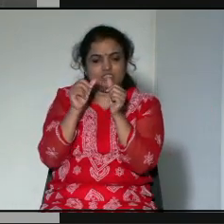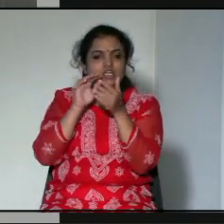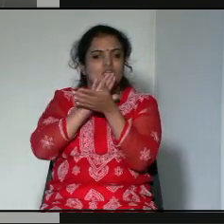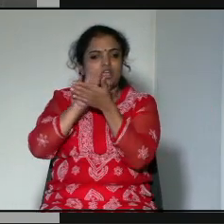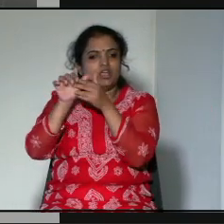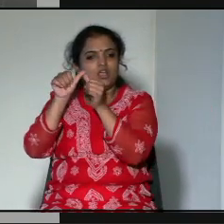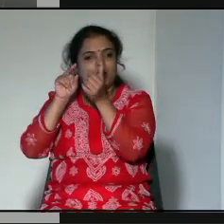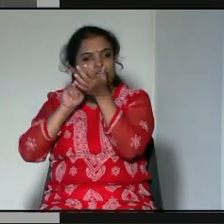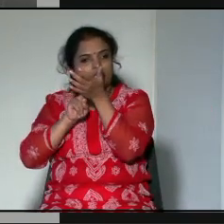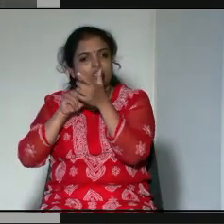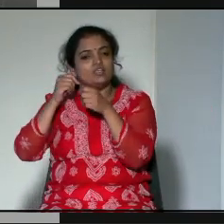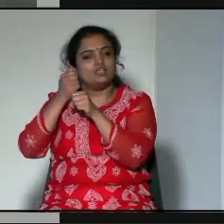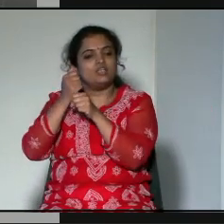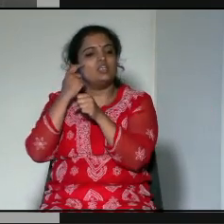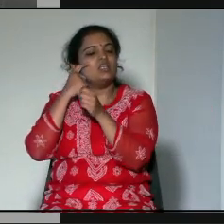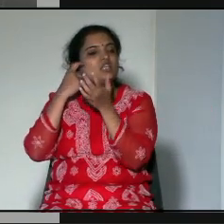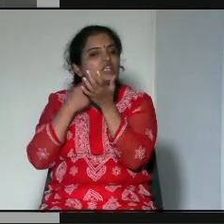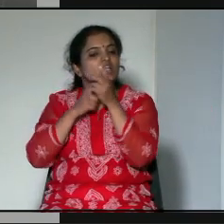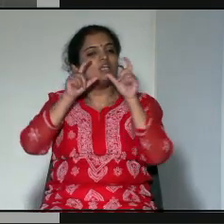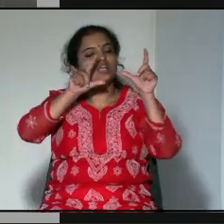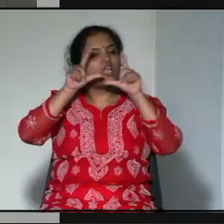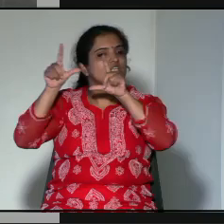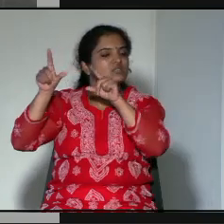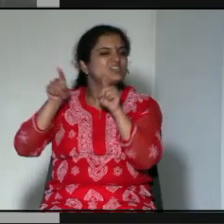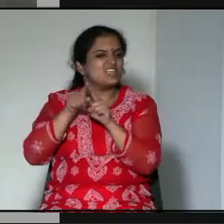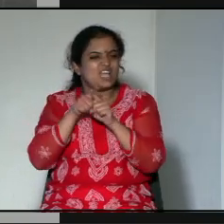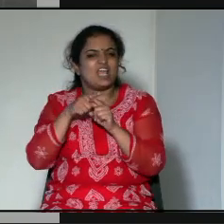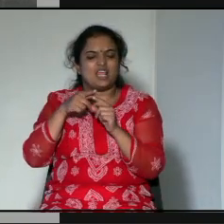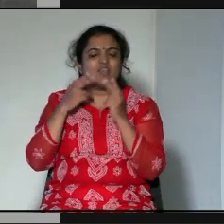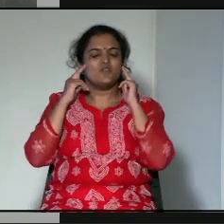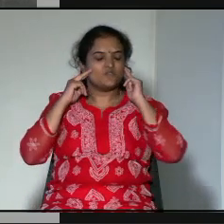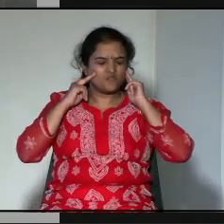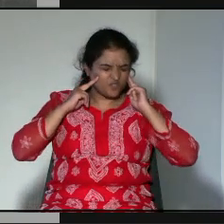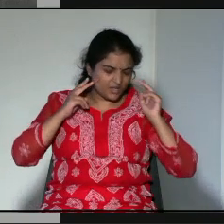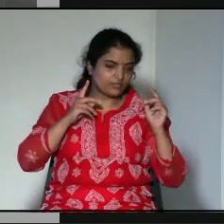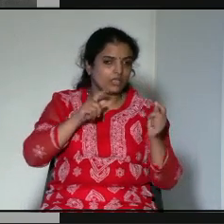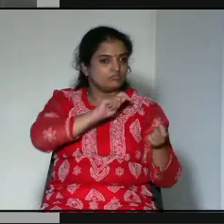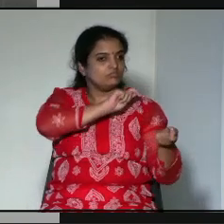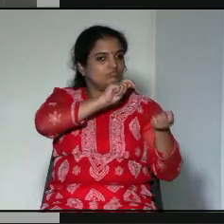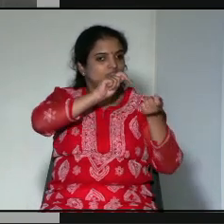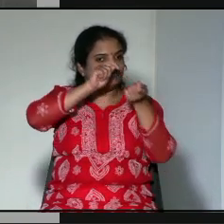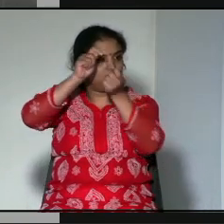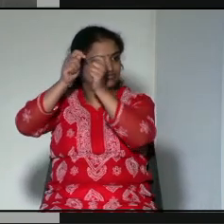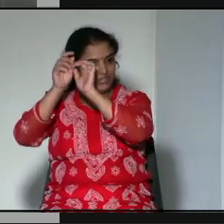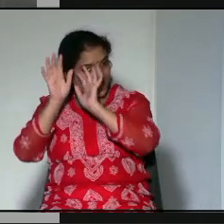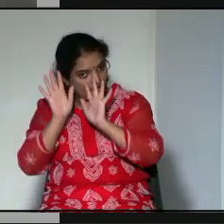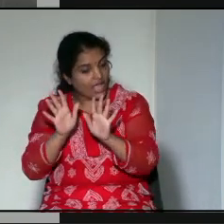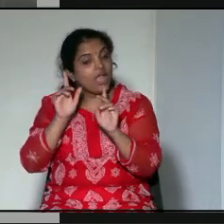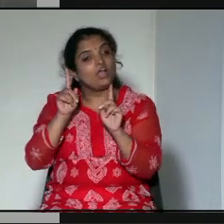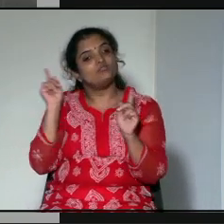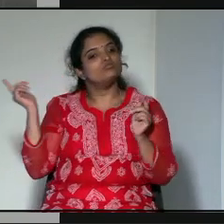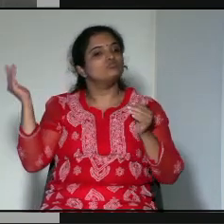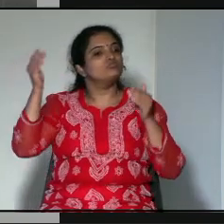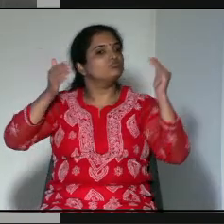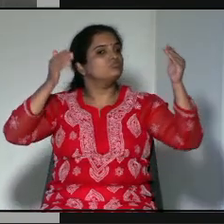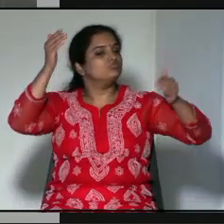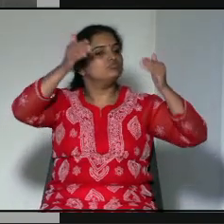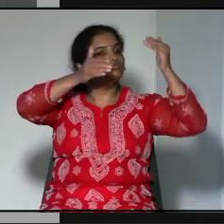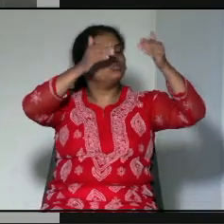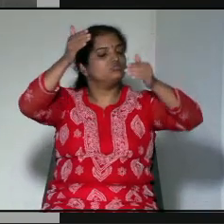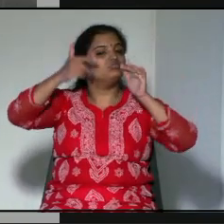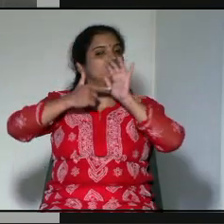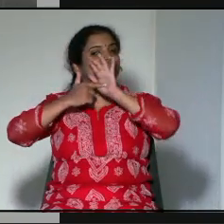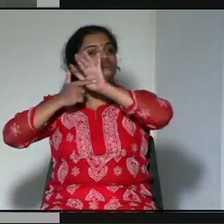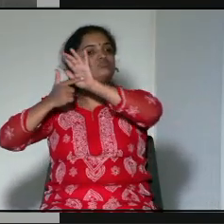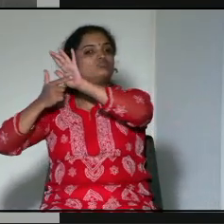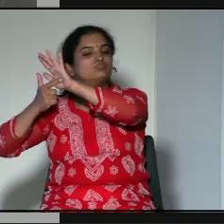was also occasionally being drawn into new art camps and residency programs, such as the one that